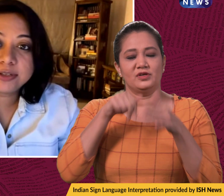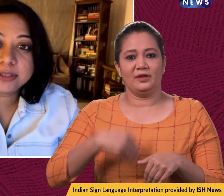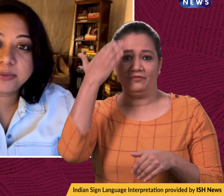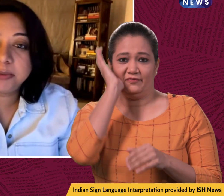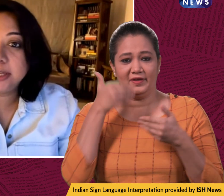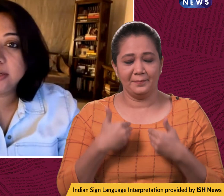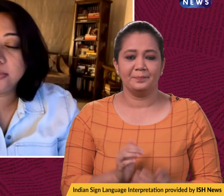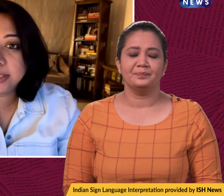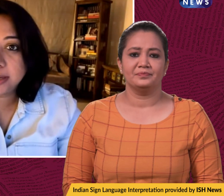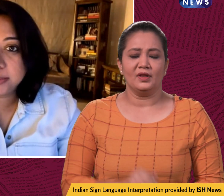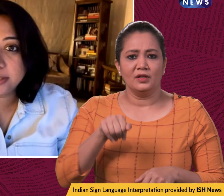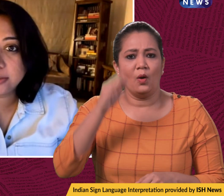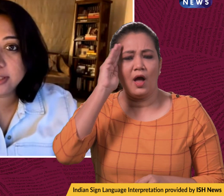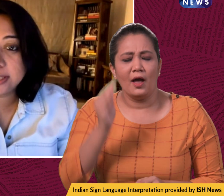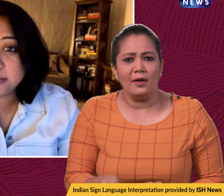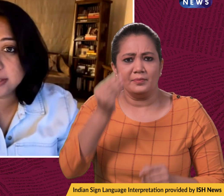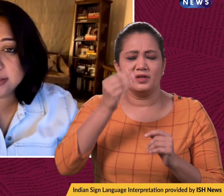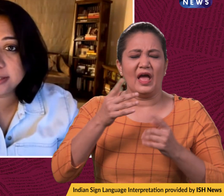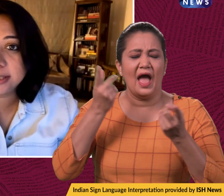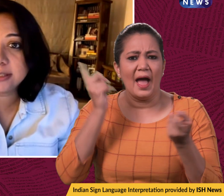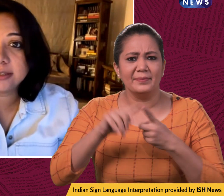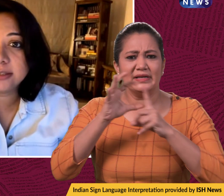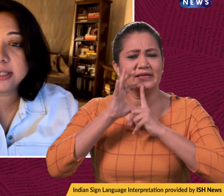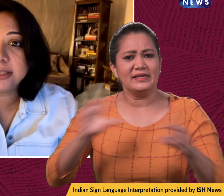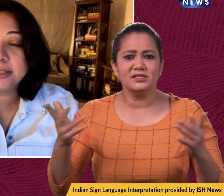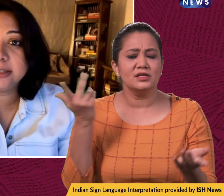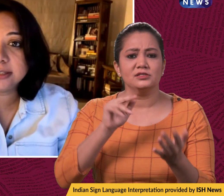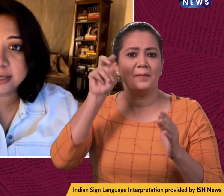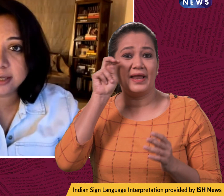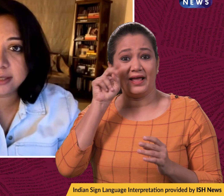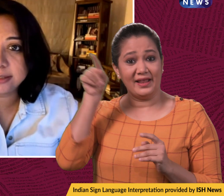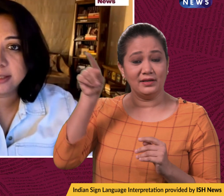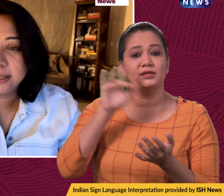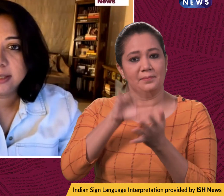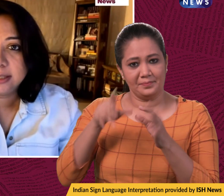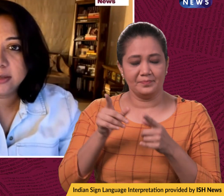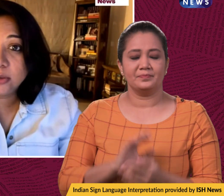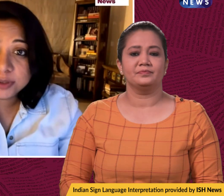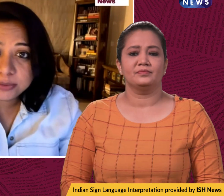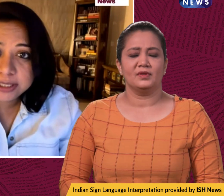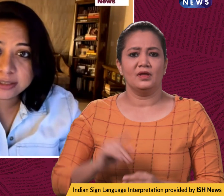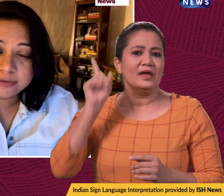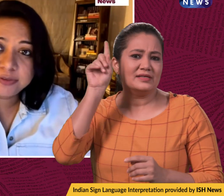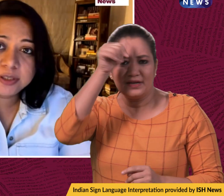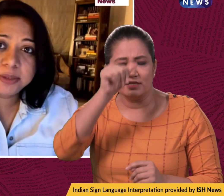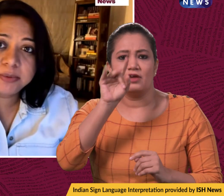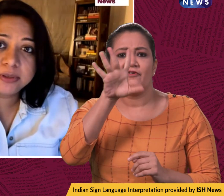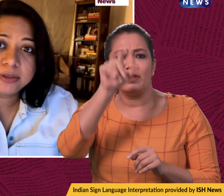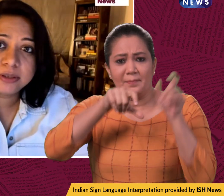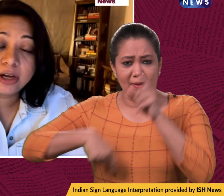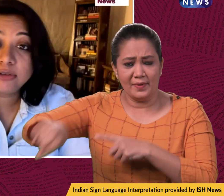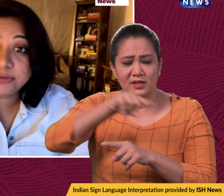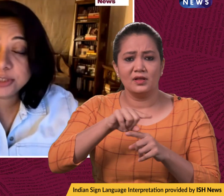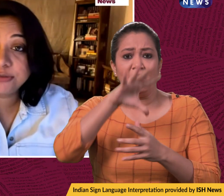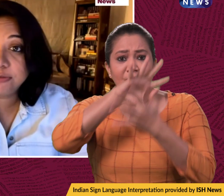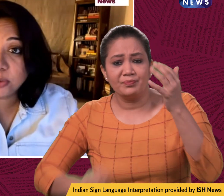We begin with an update on the terrible incident that has occurred in Nagaland. Now over the weekend, 15 people,